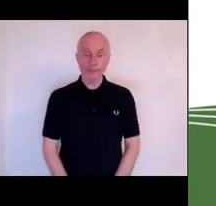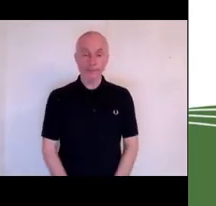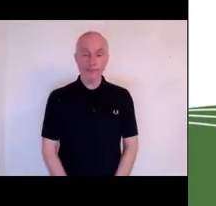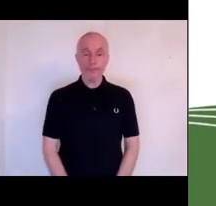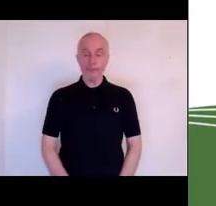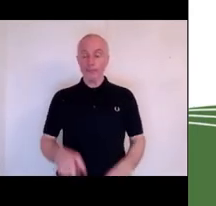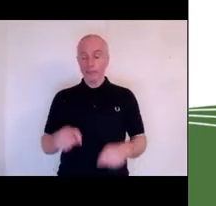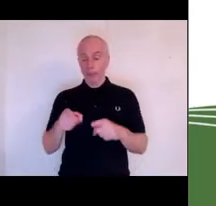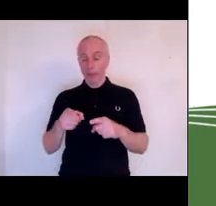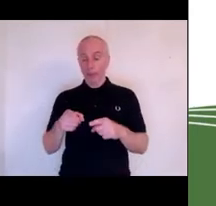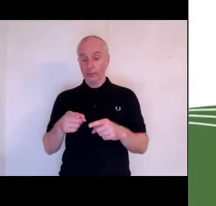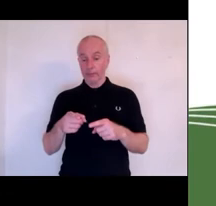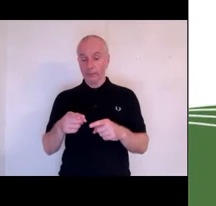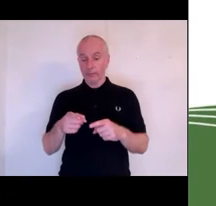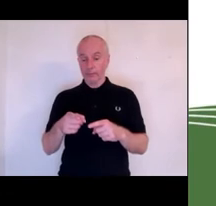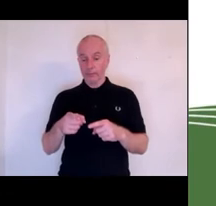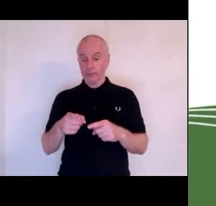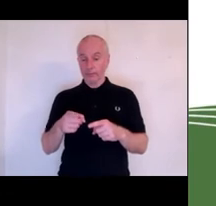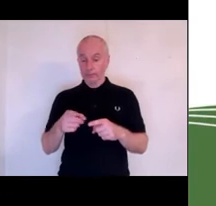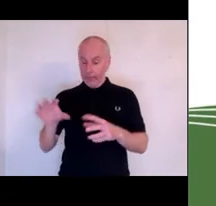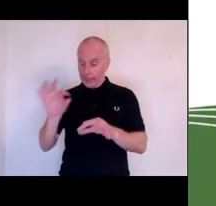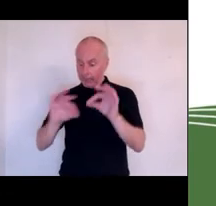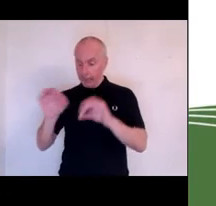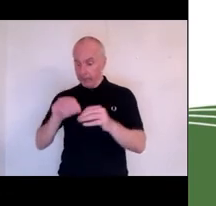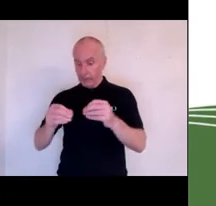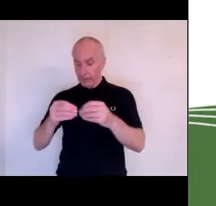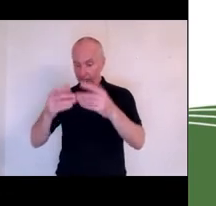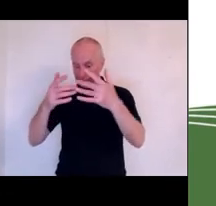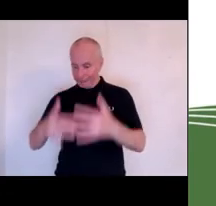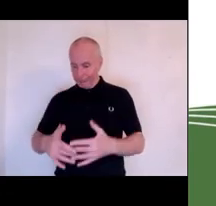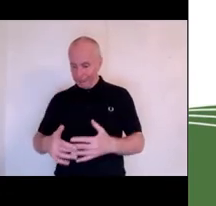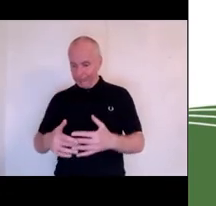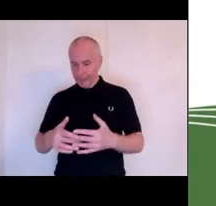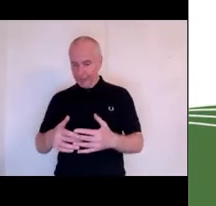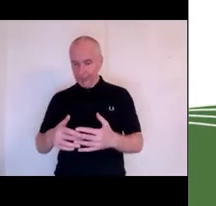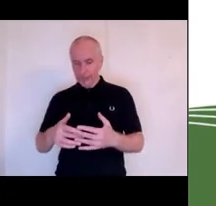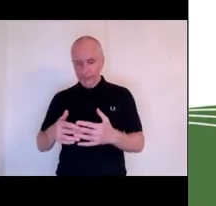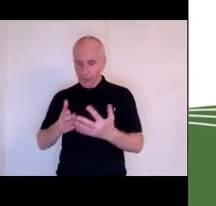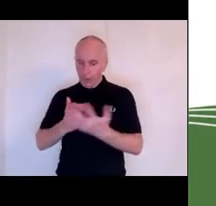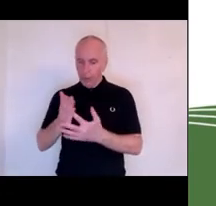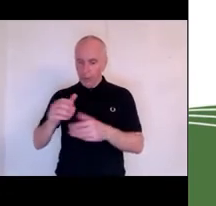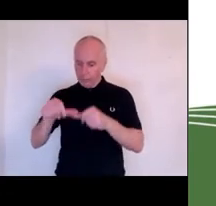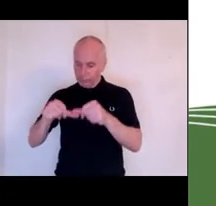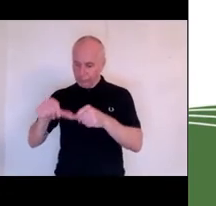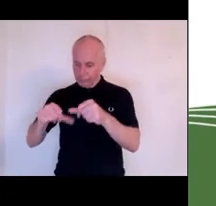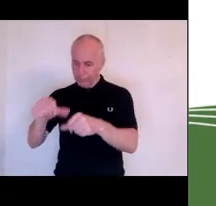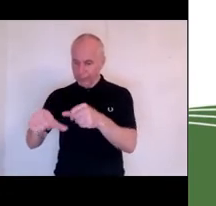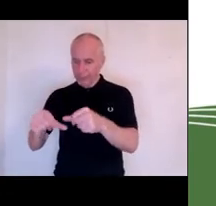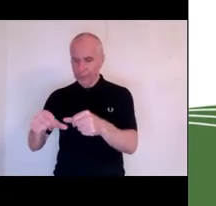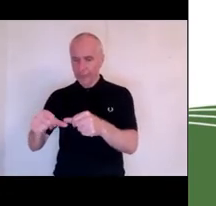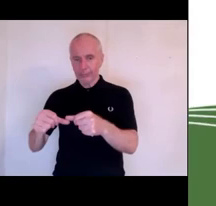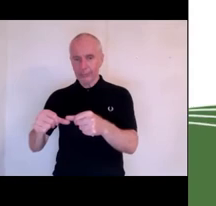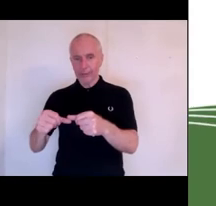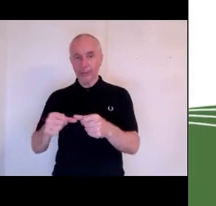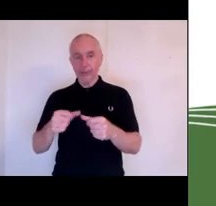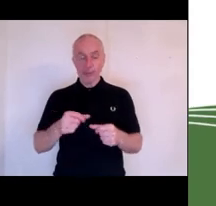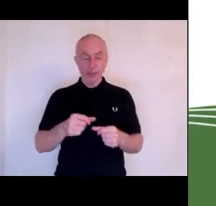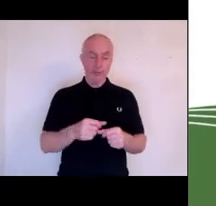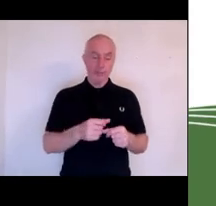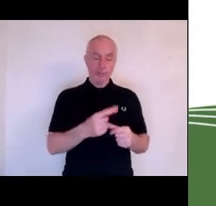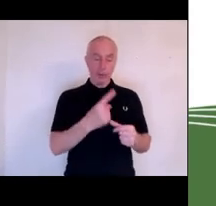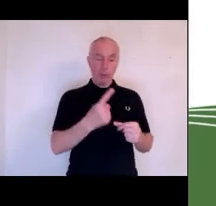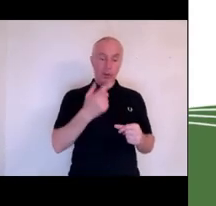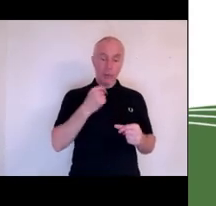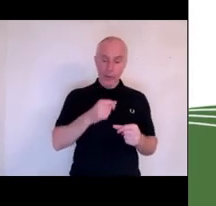all of the experiments that have been run on a certain channel and they'll they'll look at them all and